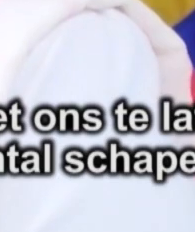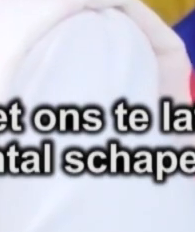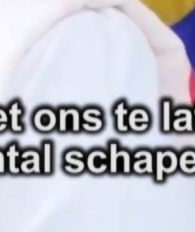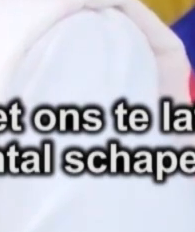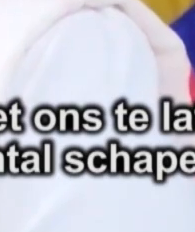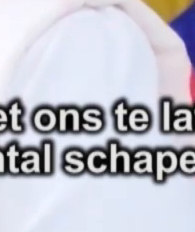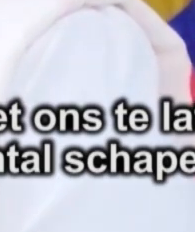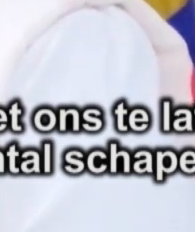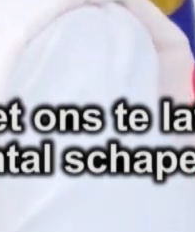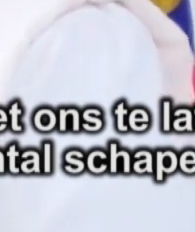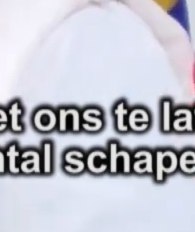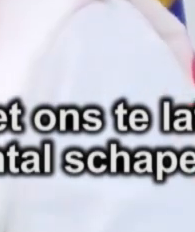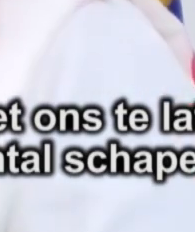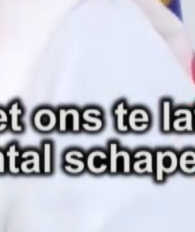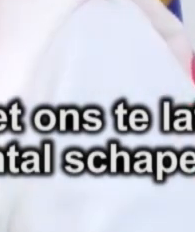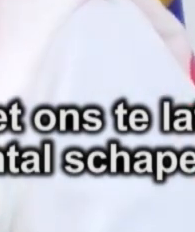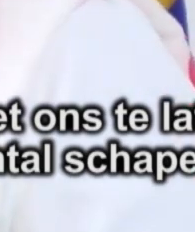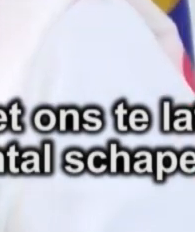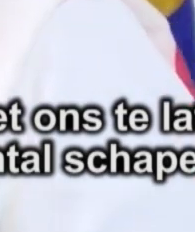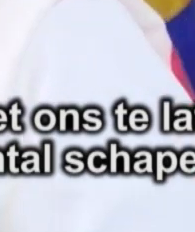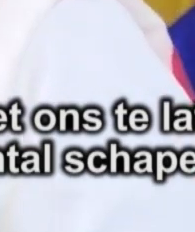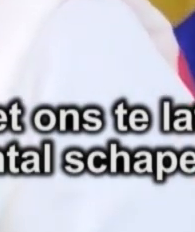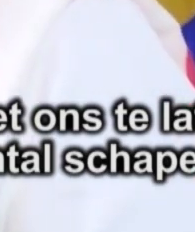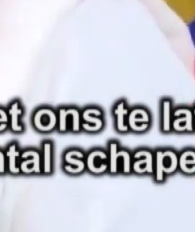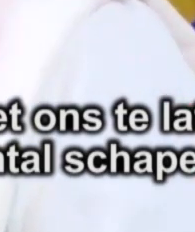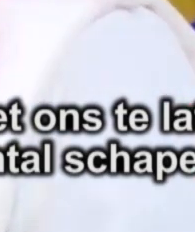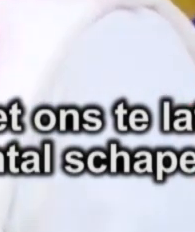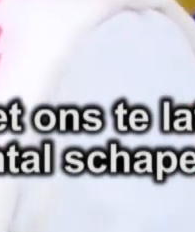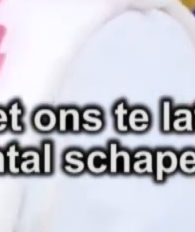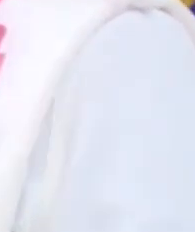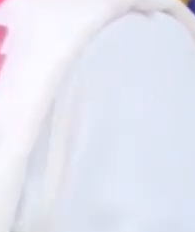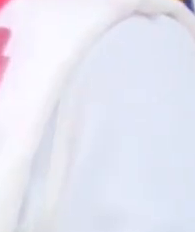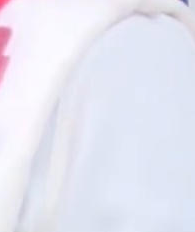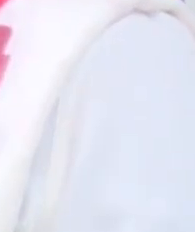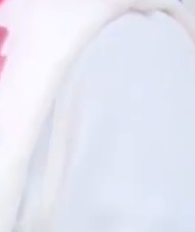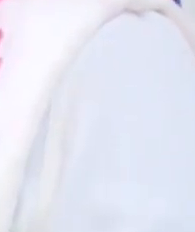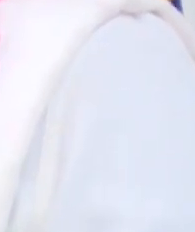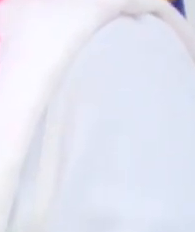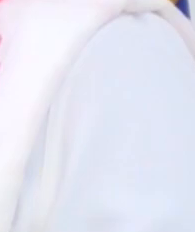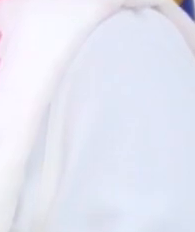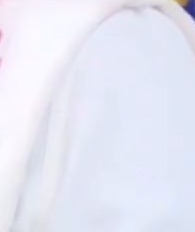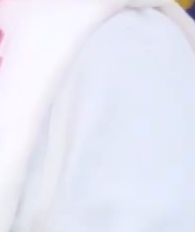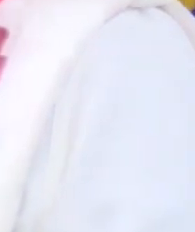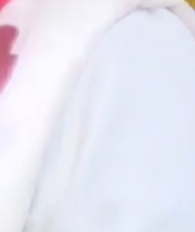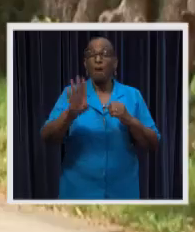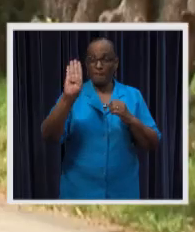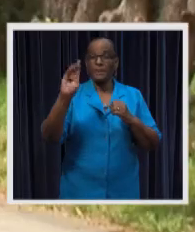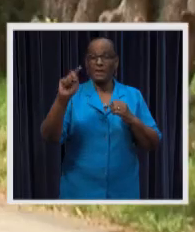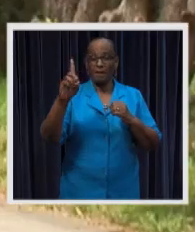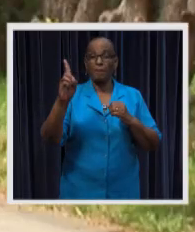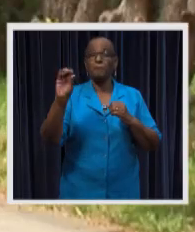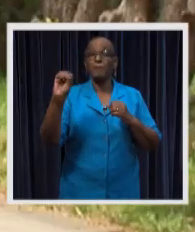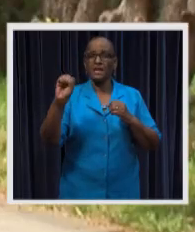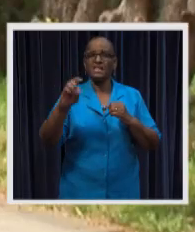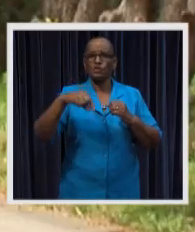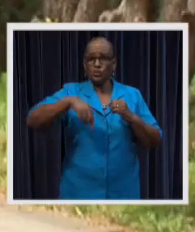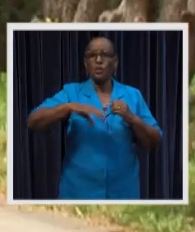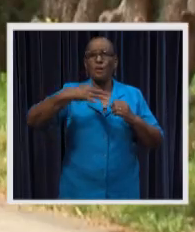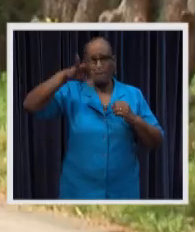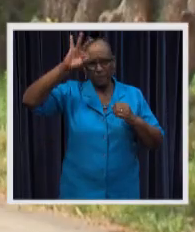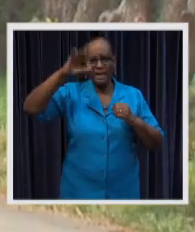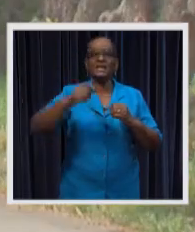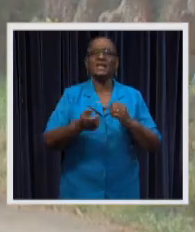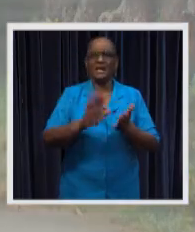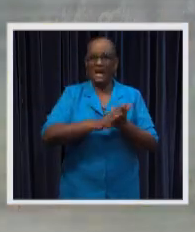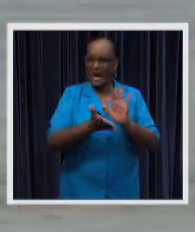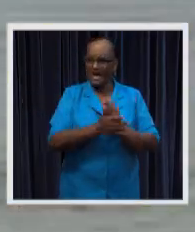we believe that we can significantly expand the number of sheep that we are raising. Barbados is improving